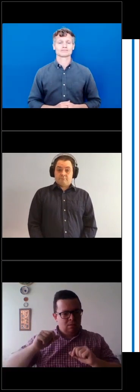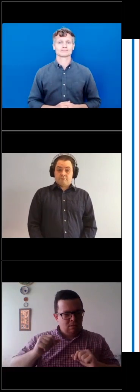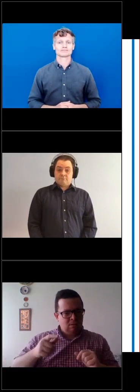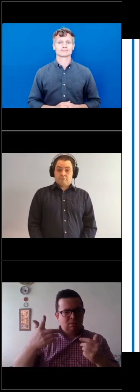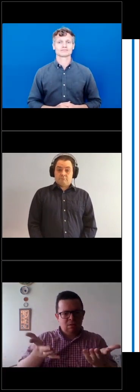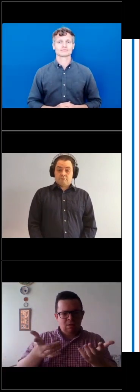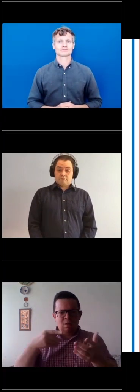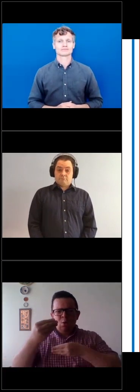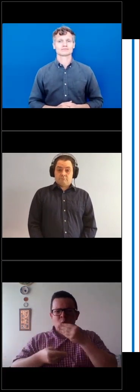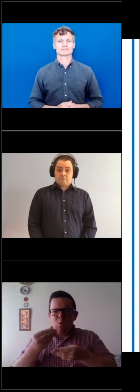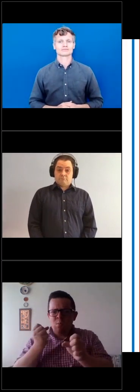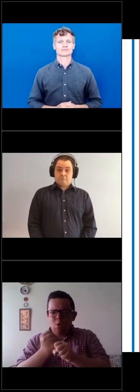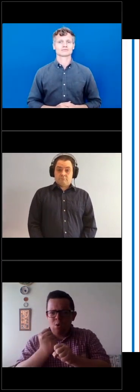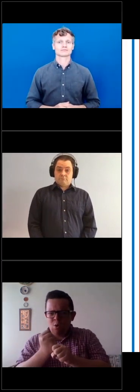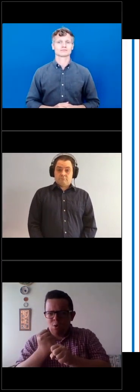Okay.